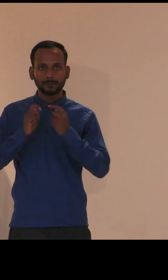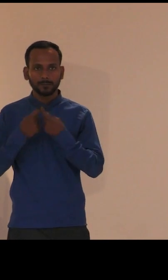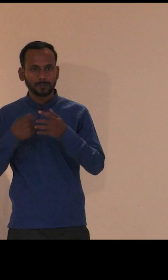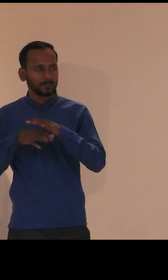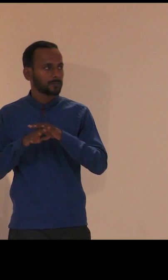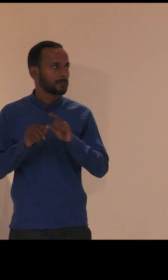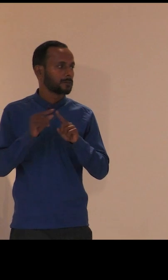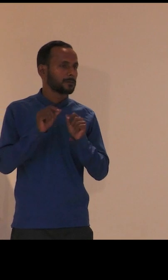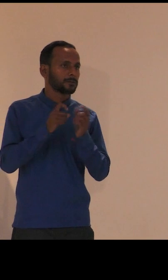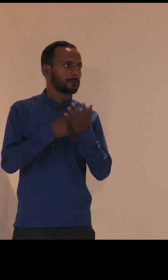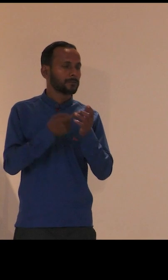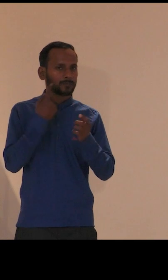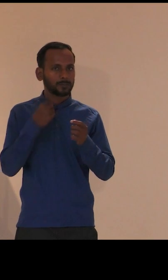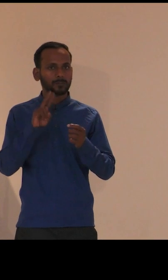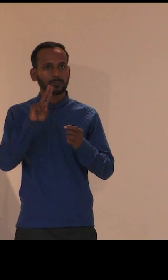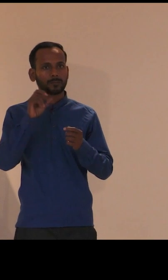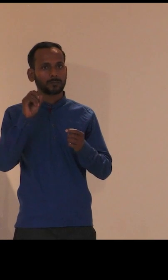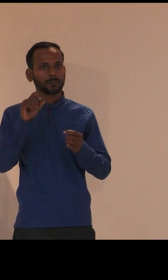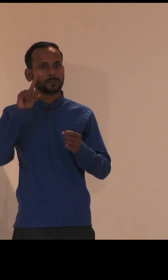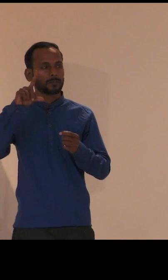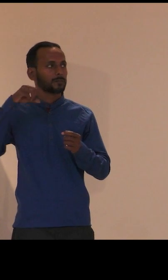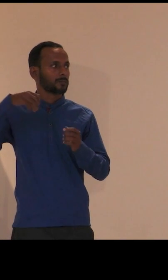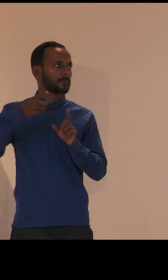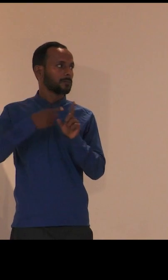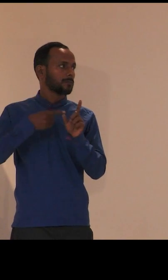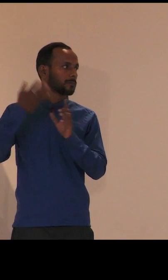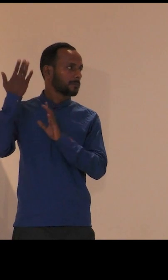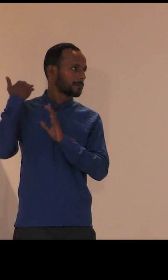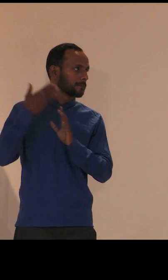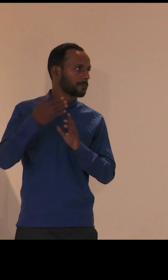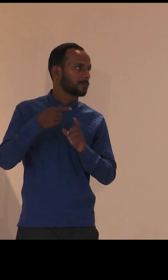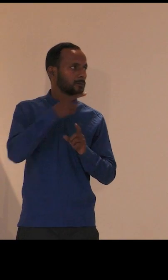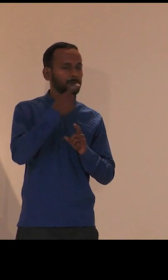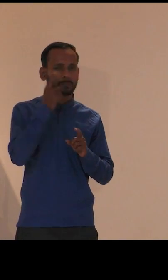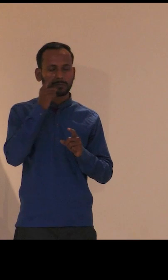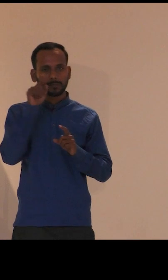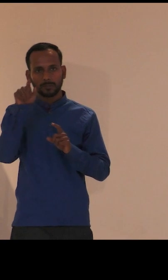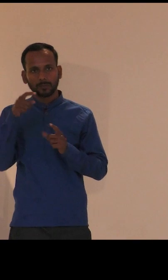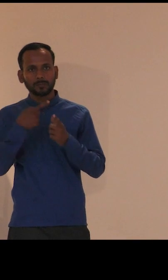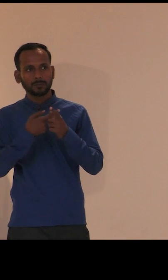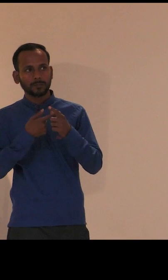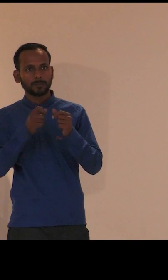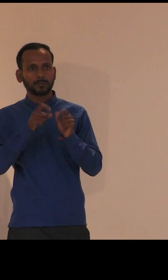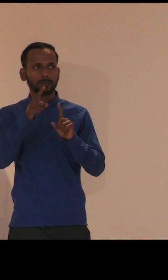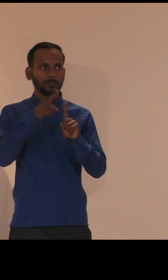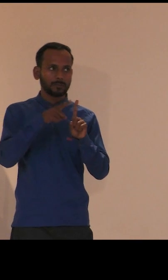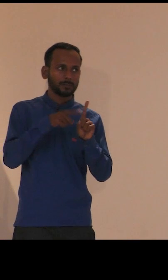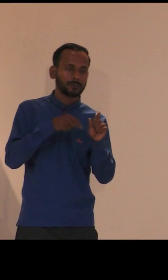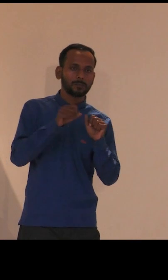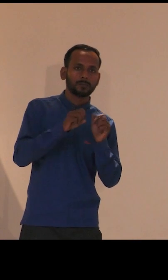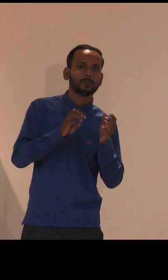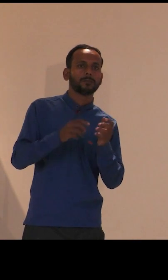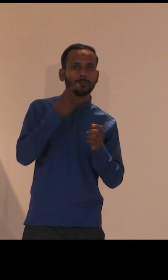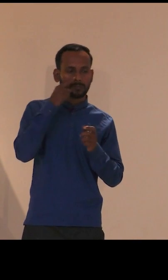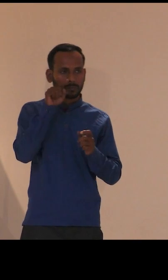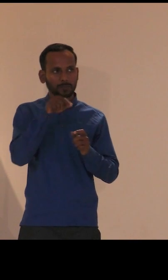annual conference in 2019. On the right is Jayamma. So she is an Adivasi living in the